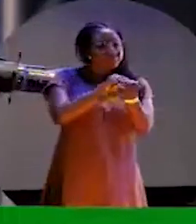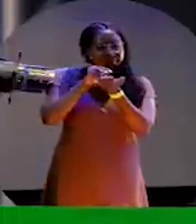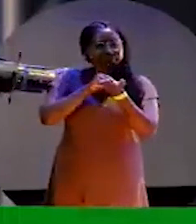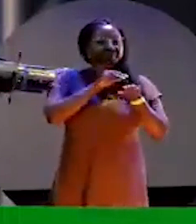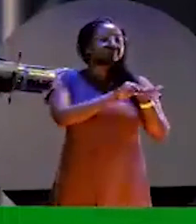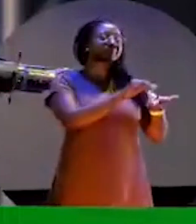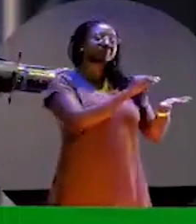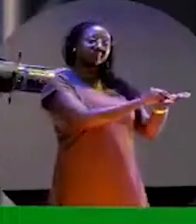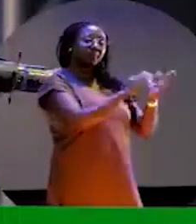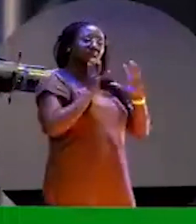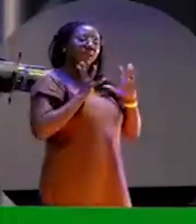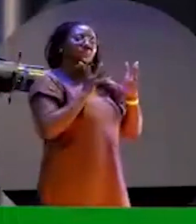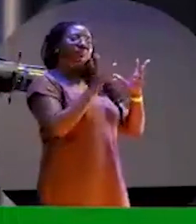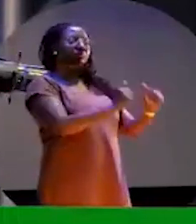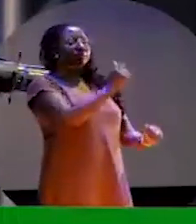ballot,